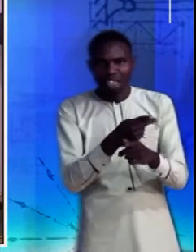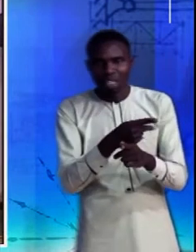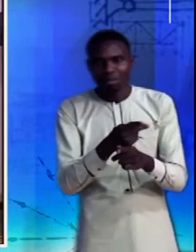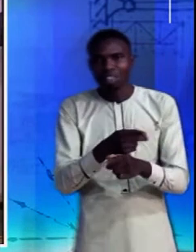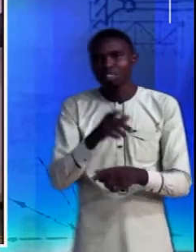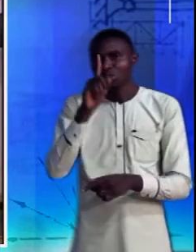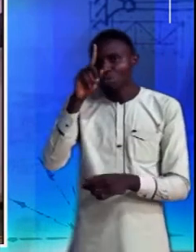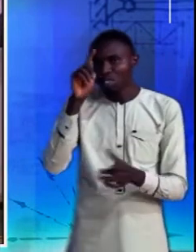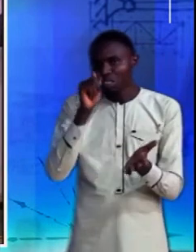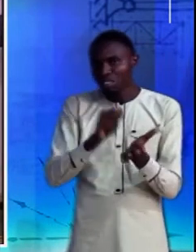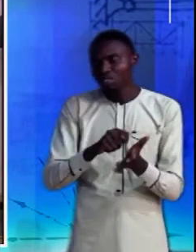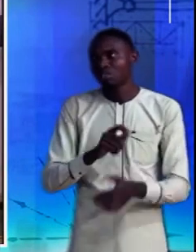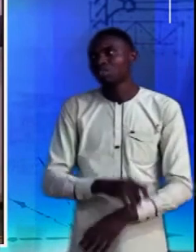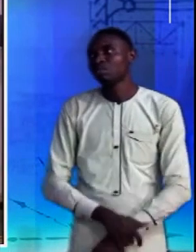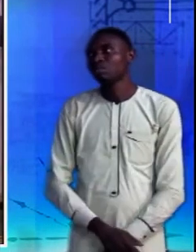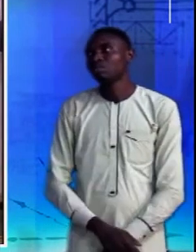Convert